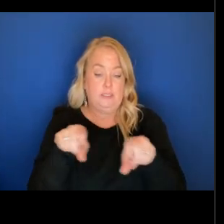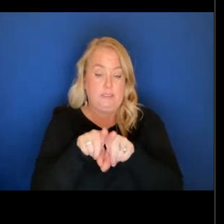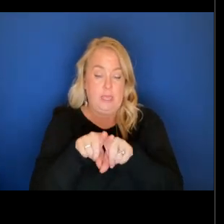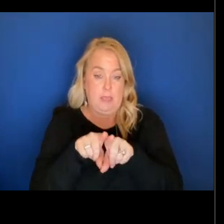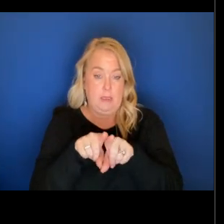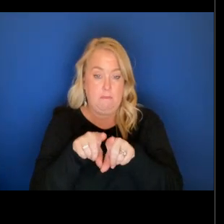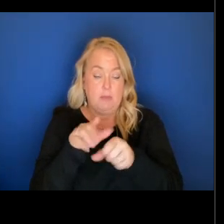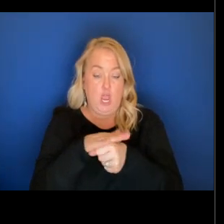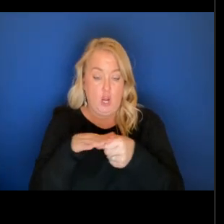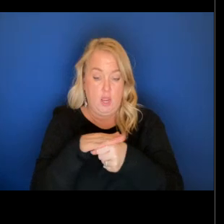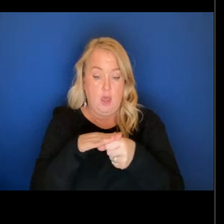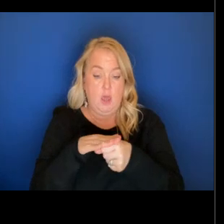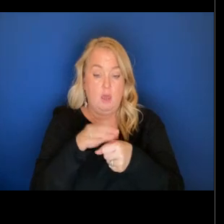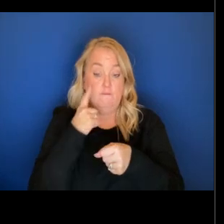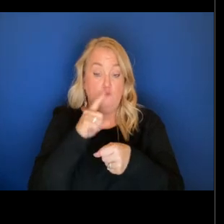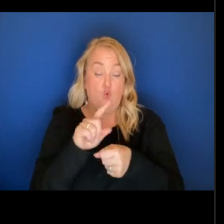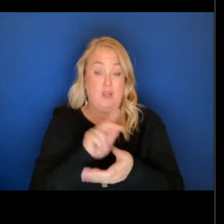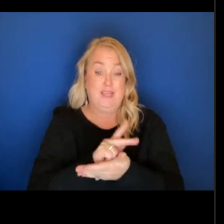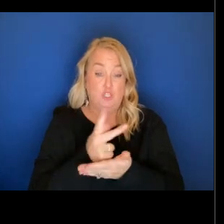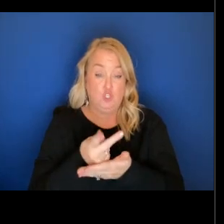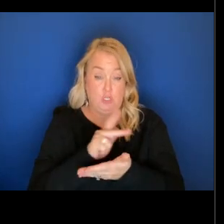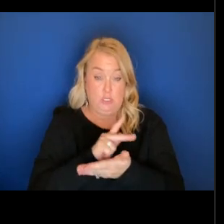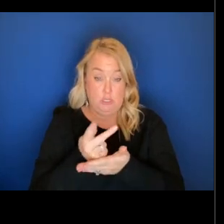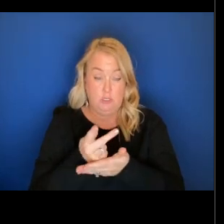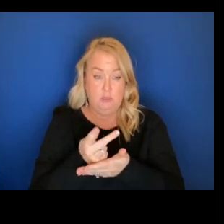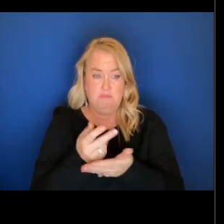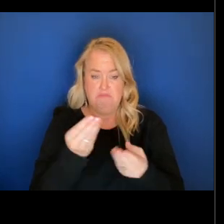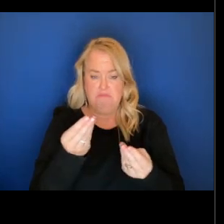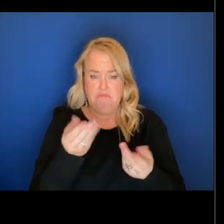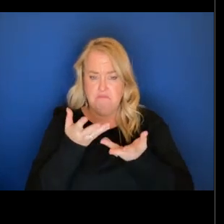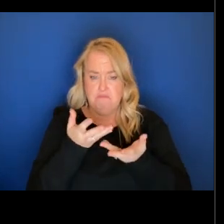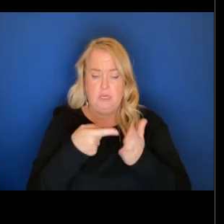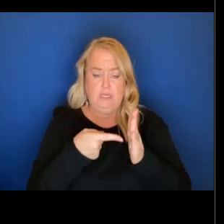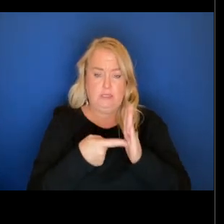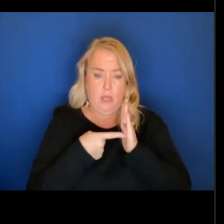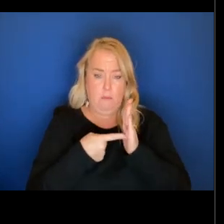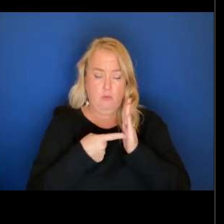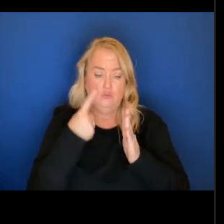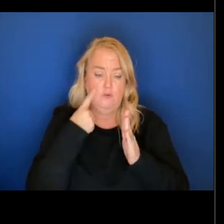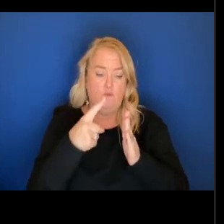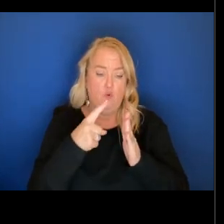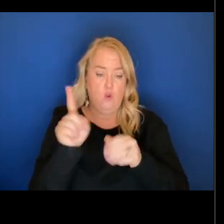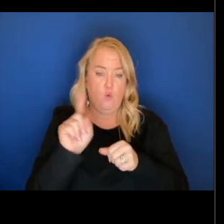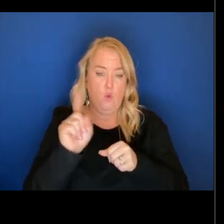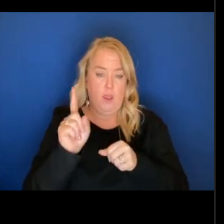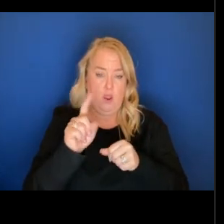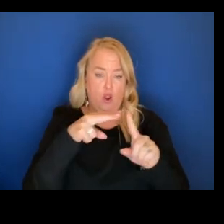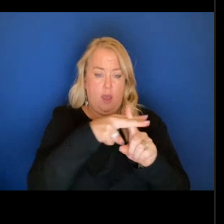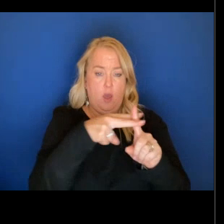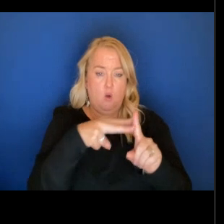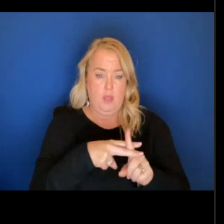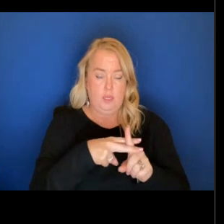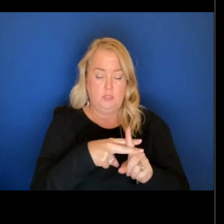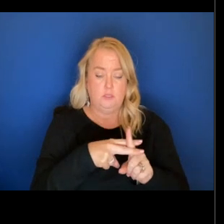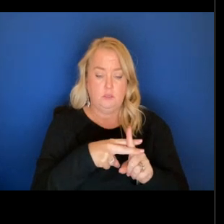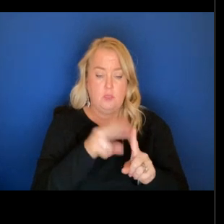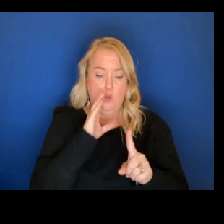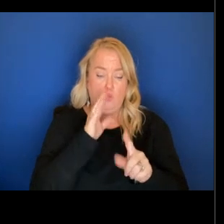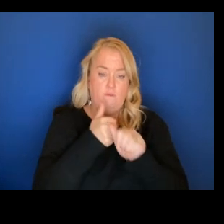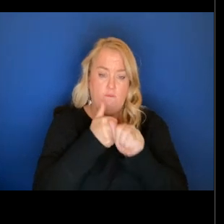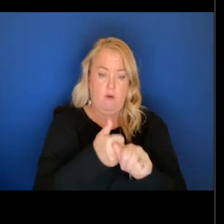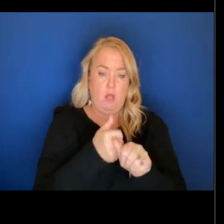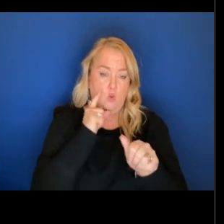area to kitchen, please give some examples of outlet locations which meet the